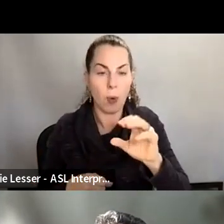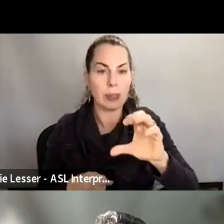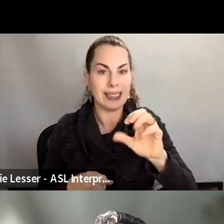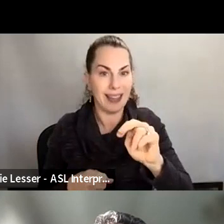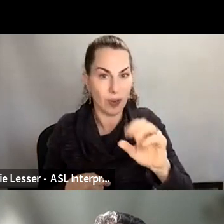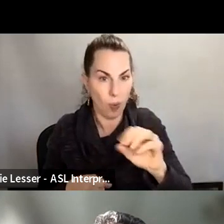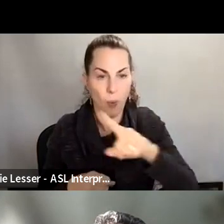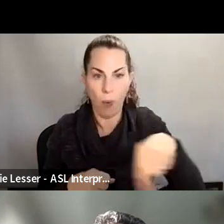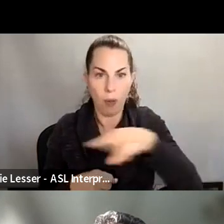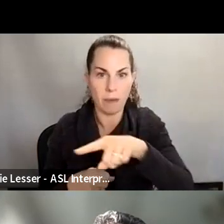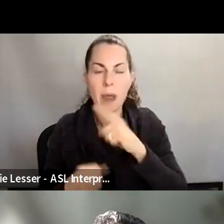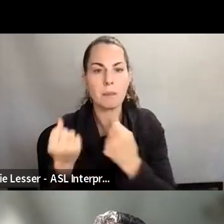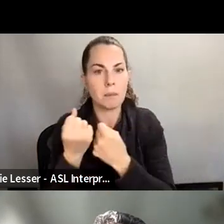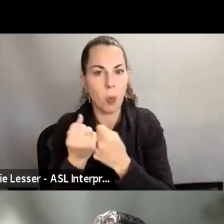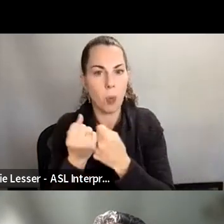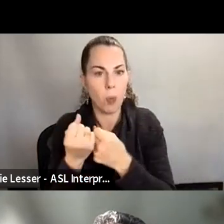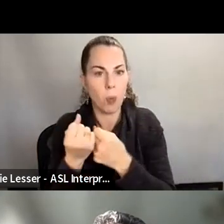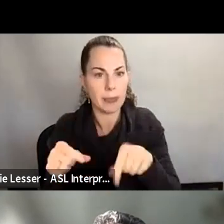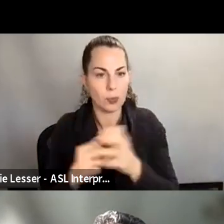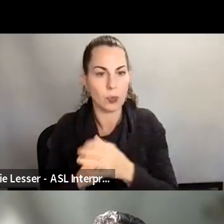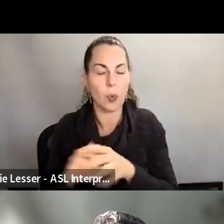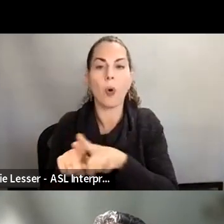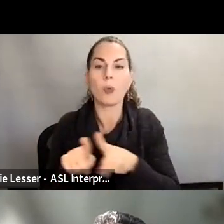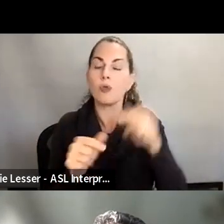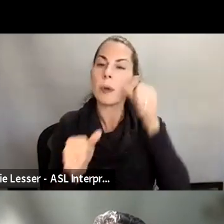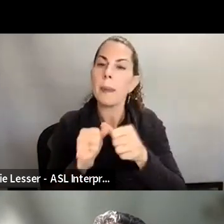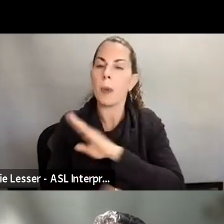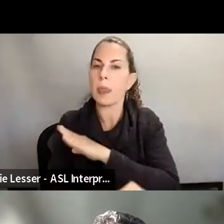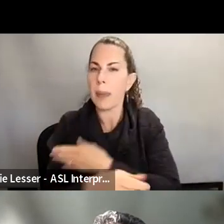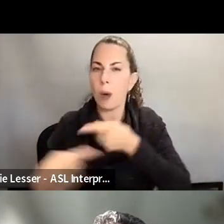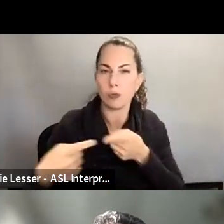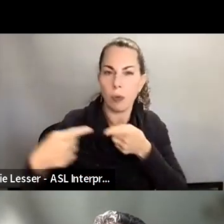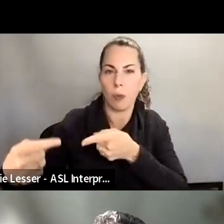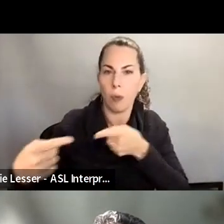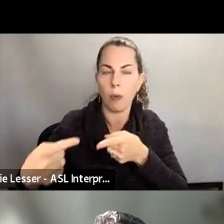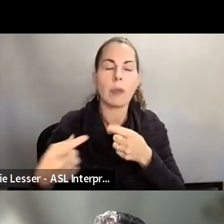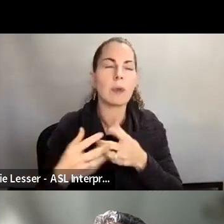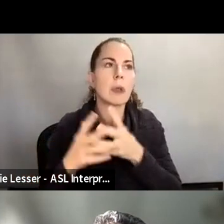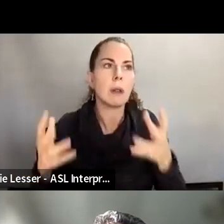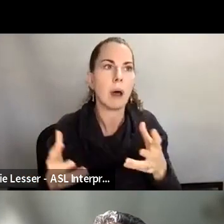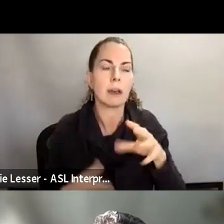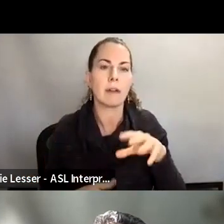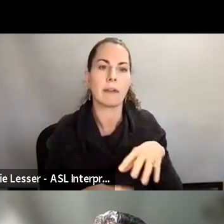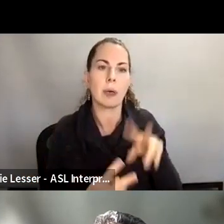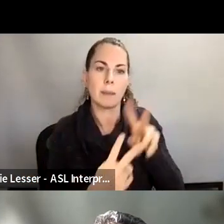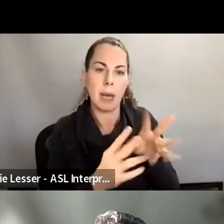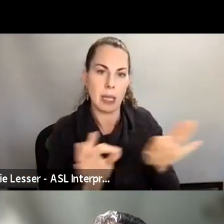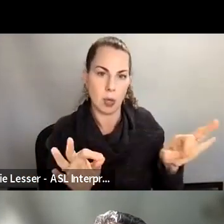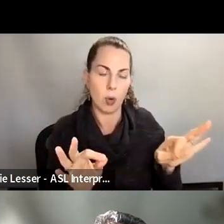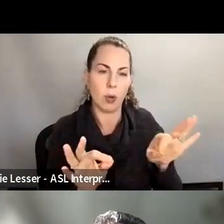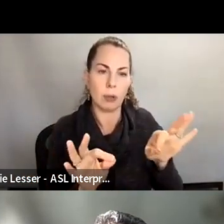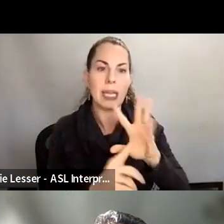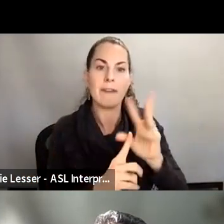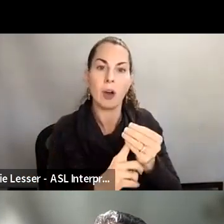and then also remember the power struggle. There are so many bilingual environmental services